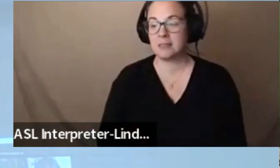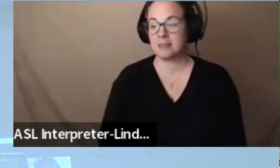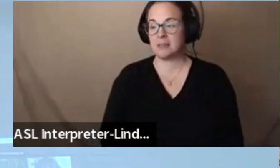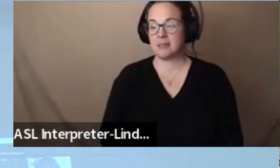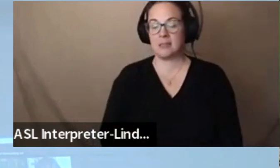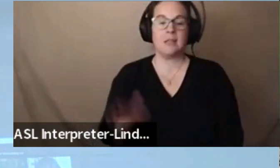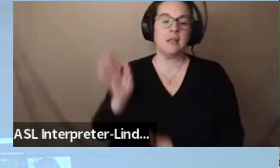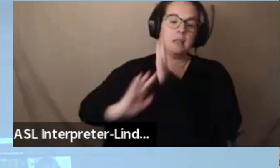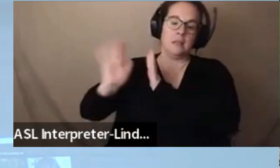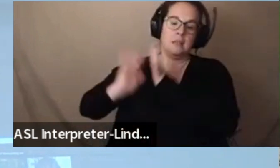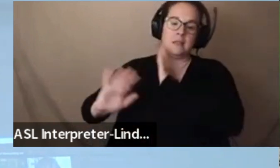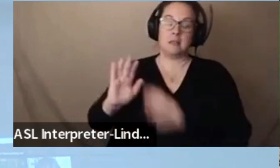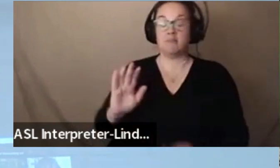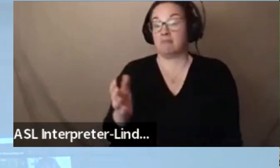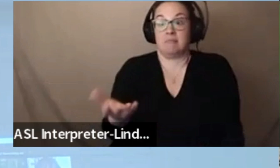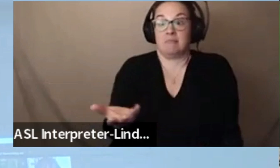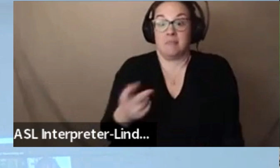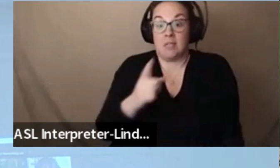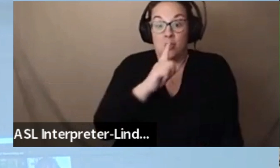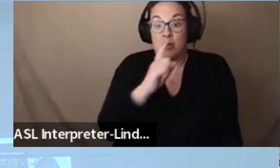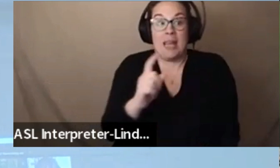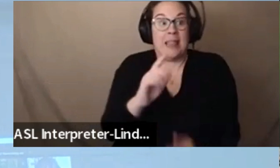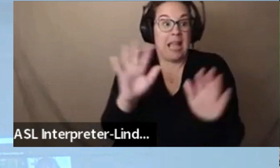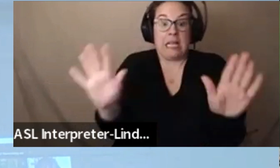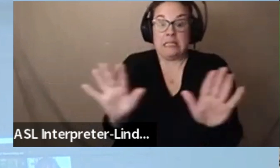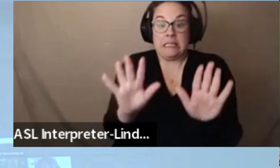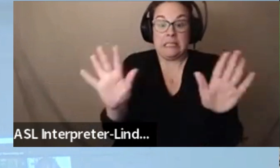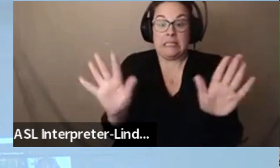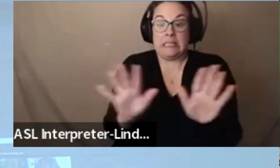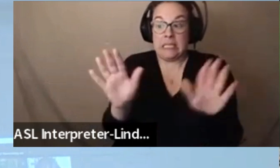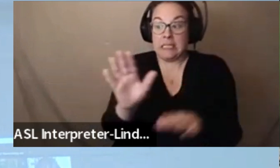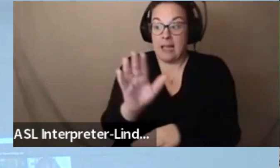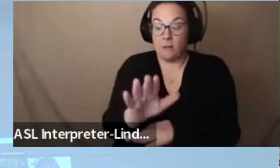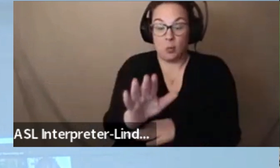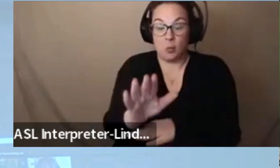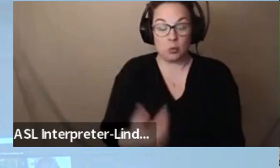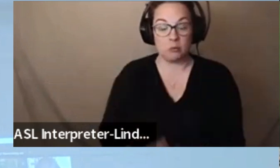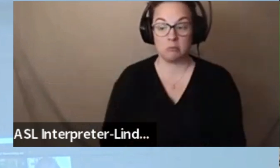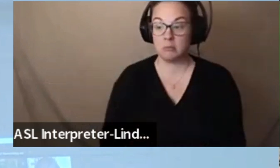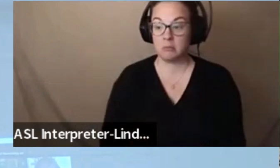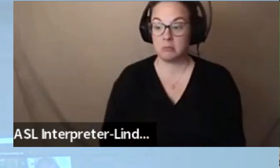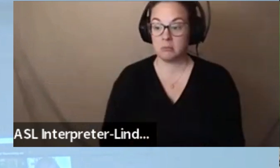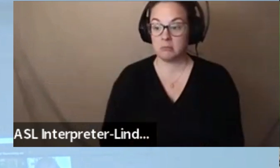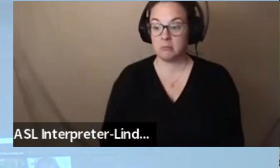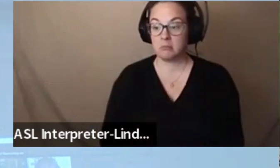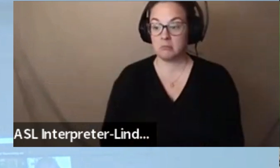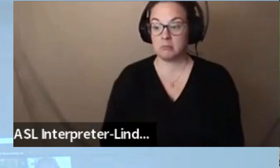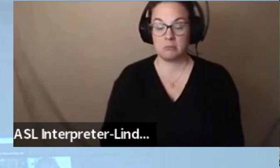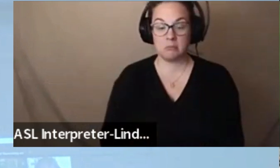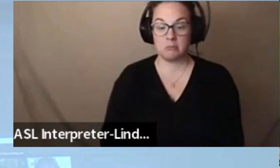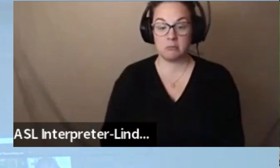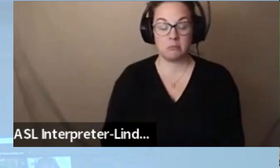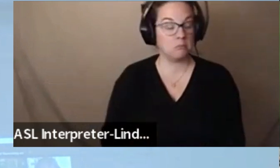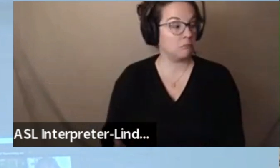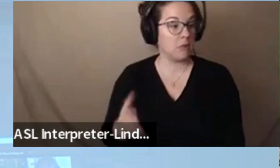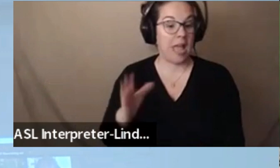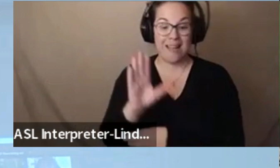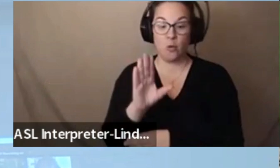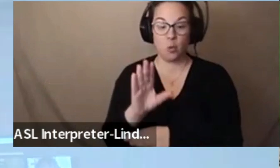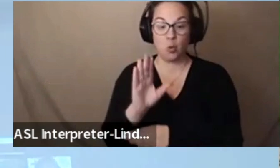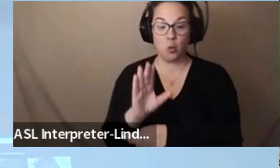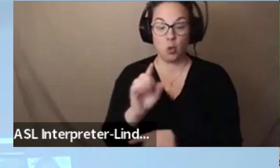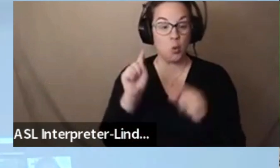was done. So it was done on a Sunday afternoon kind of a thing. You went on. I think it was afternoons.